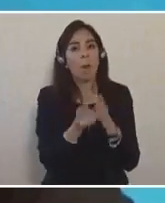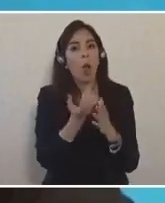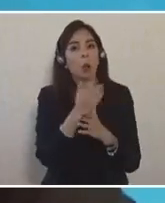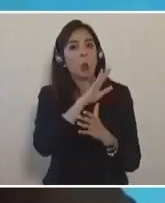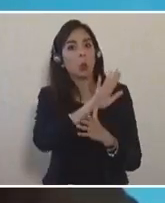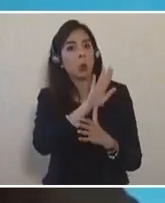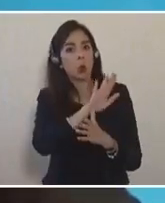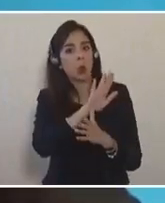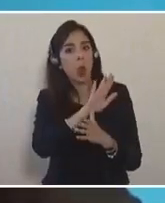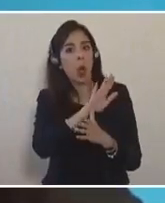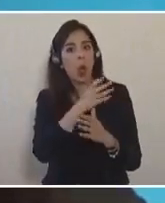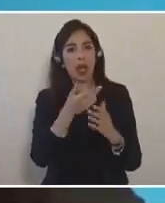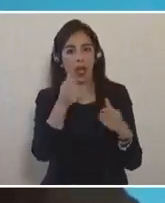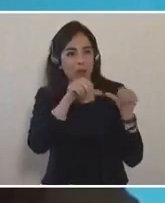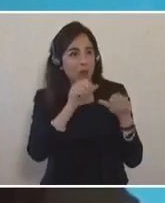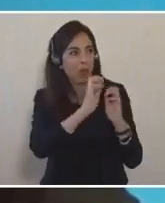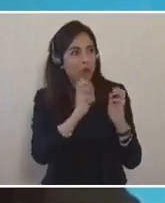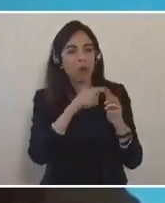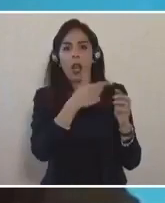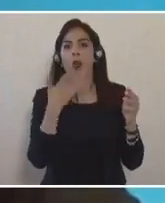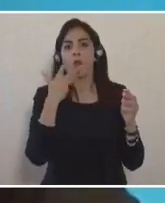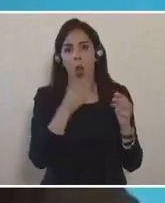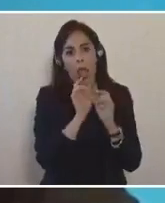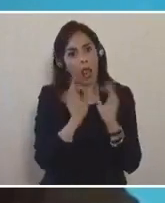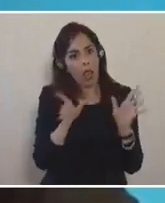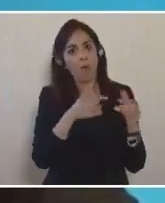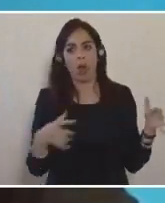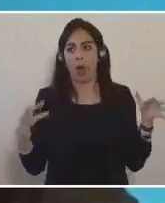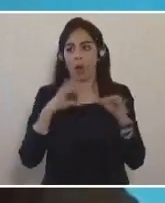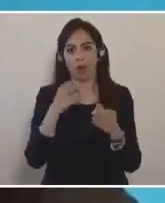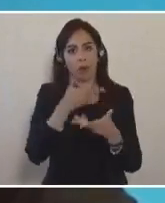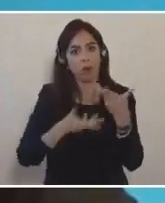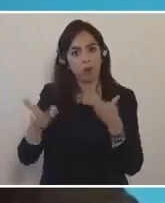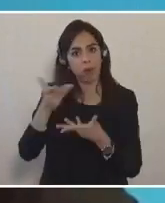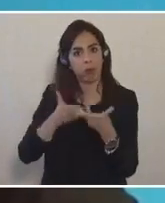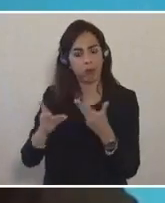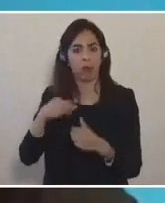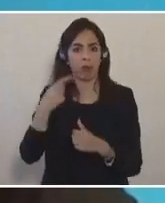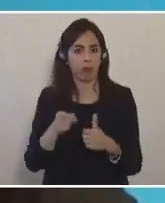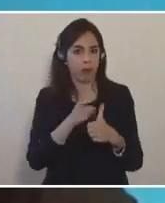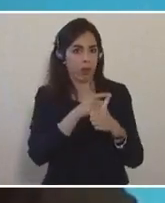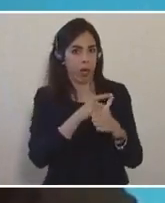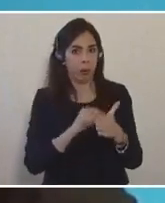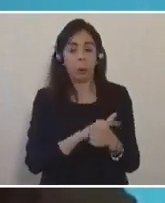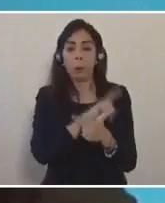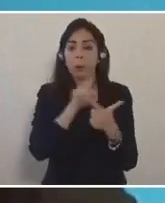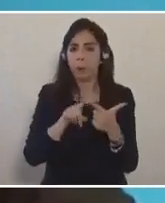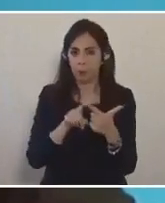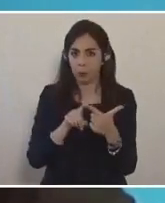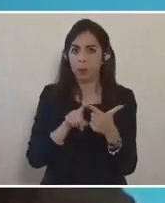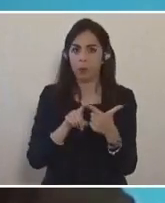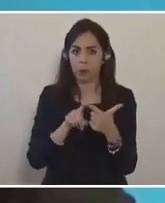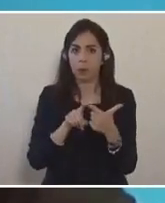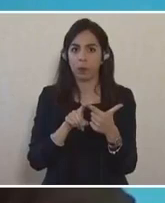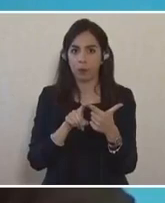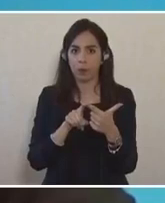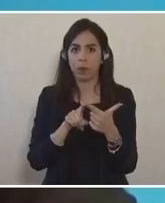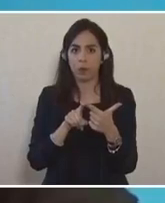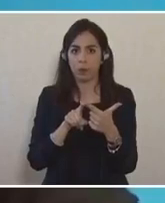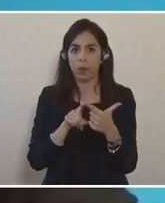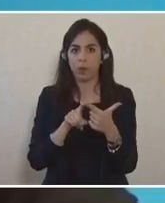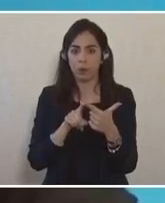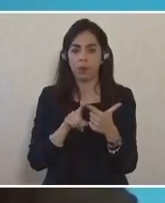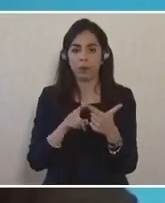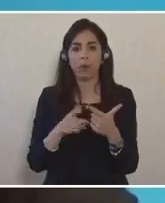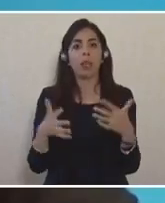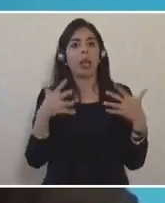for European manufacturers are those restrictions that the US has imposed